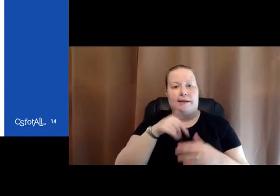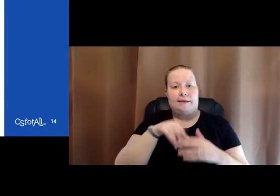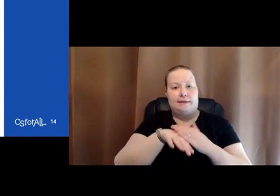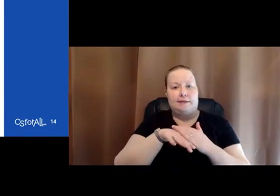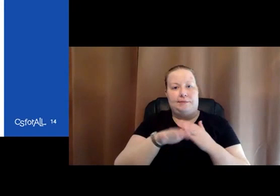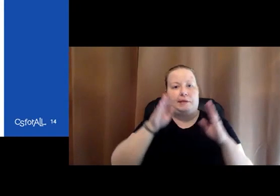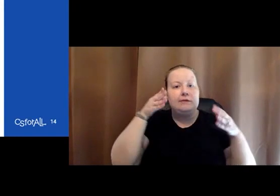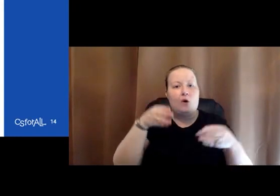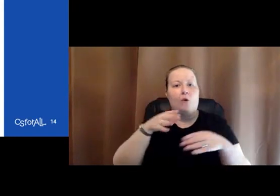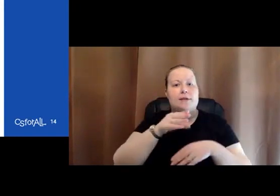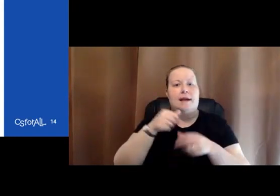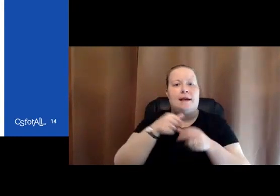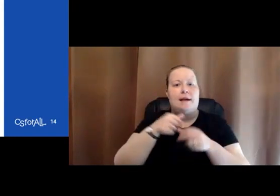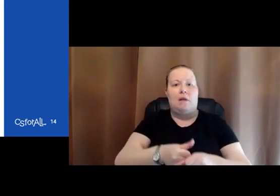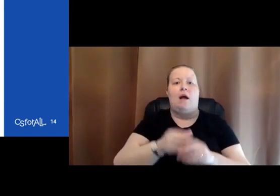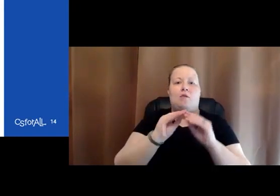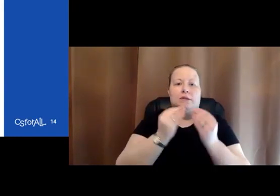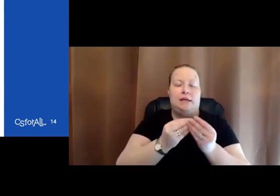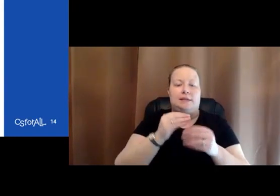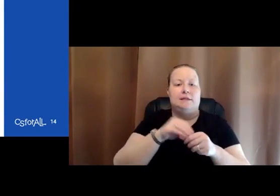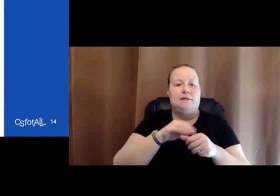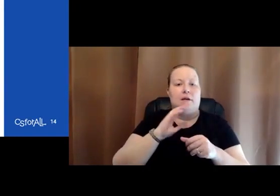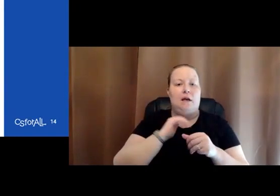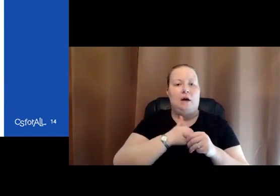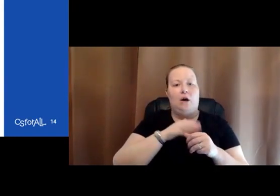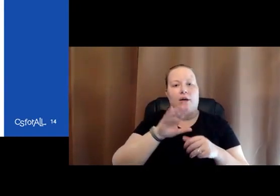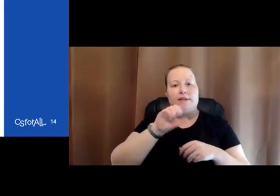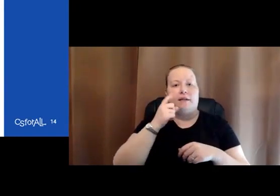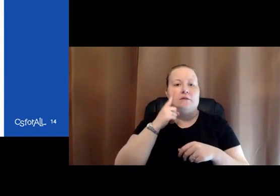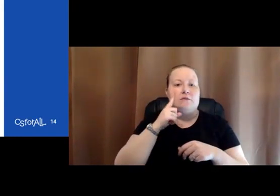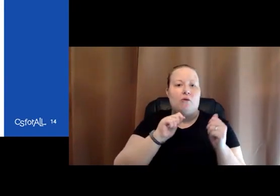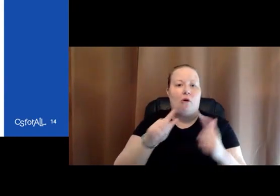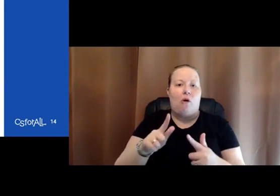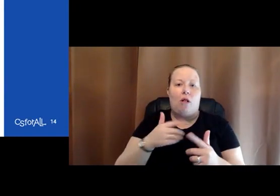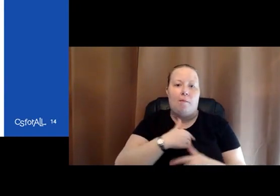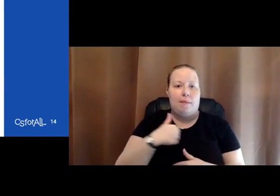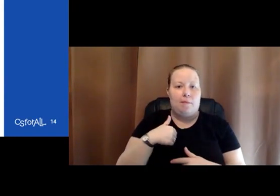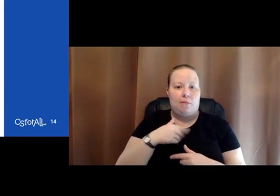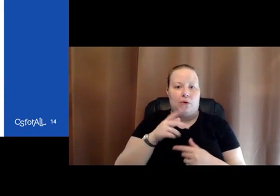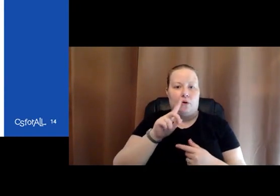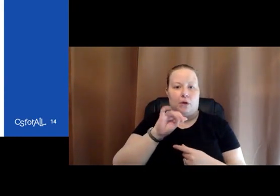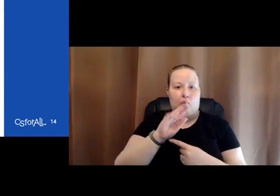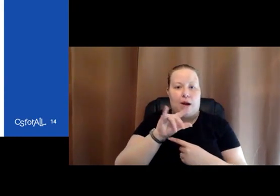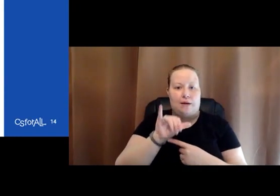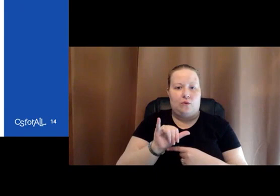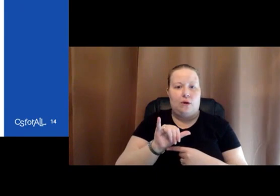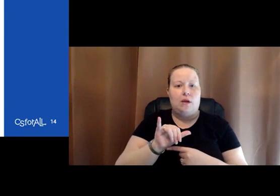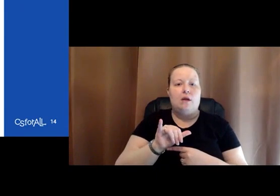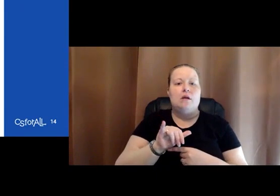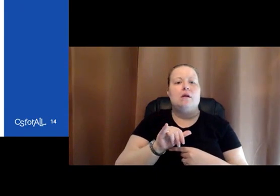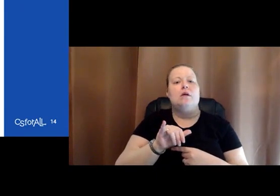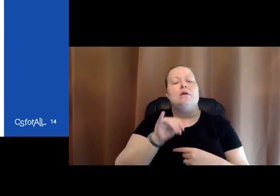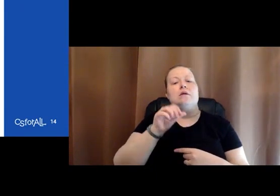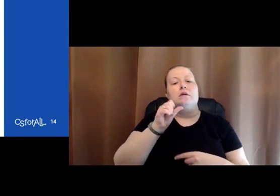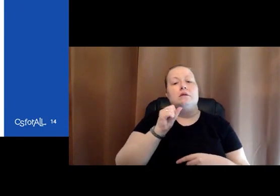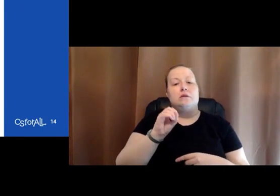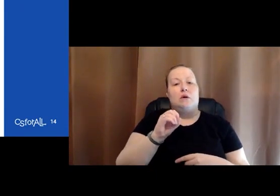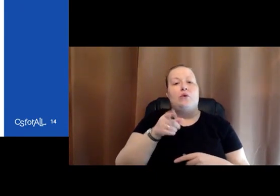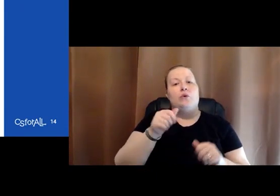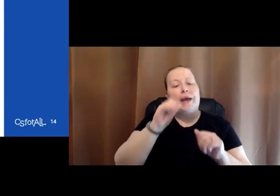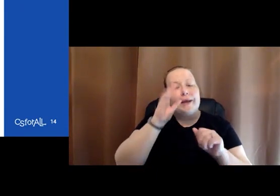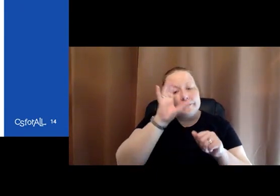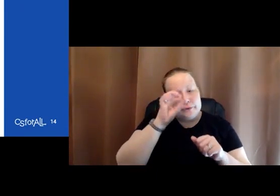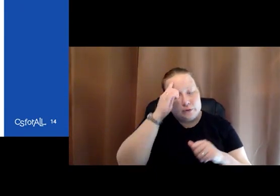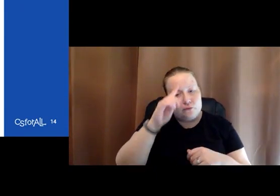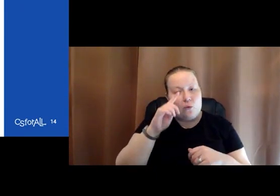organizations in our CS for All member directory. So the CS for All member directory, you can search for organizations that are doing computer